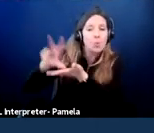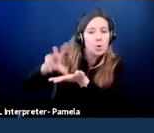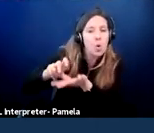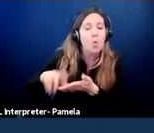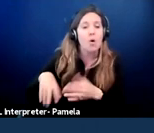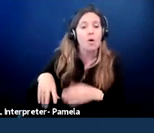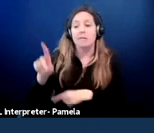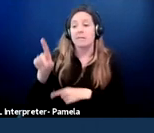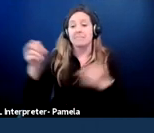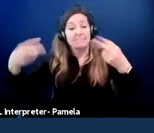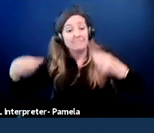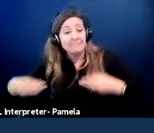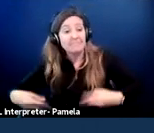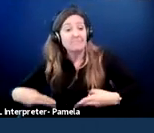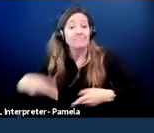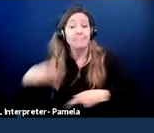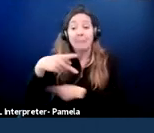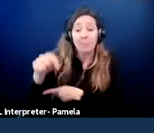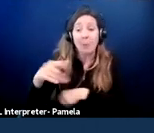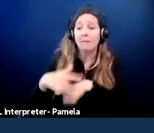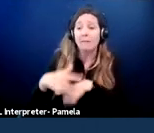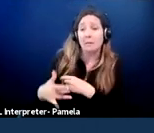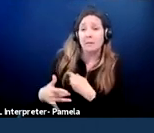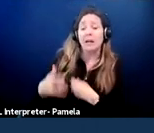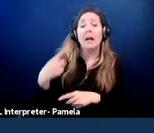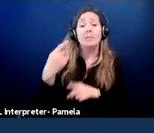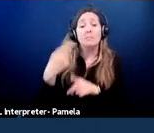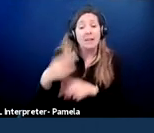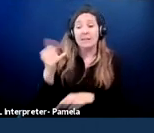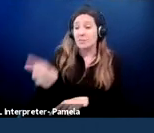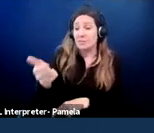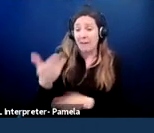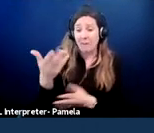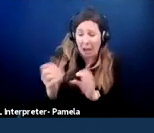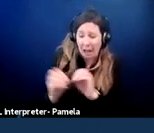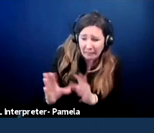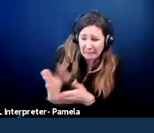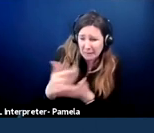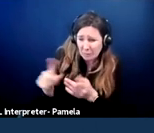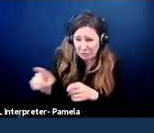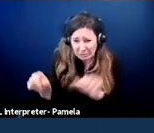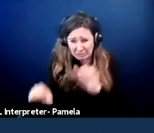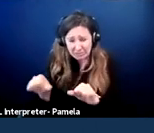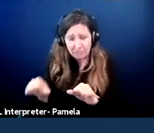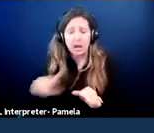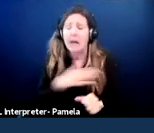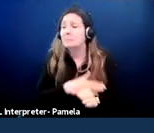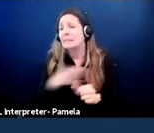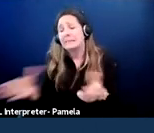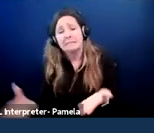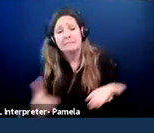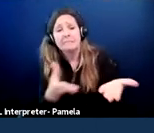if you want to be specific or want to clarify a few things, I would encourage you to reach out to Jerome. He'll definitely be able to navigate